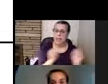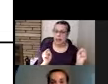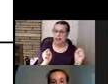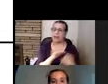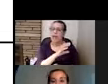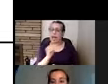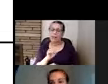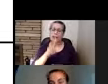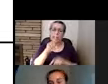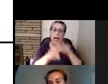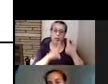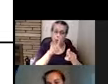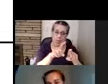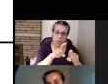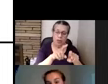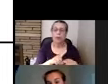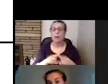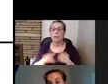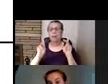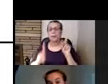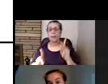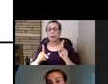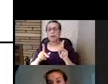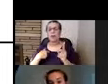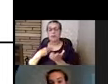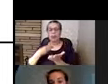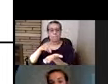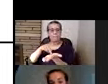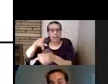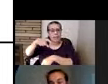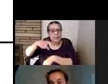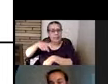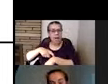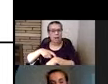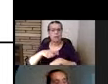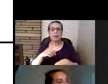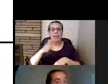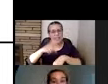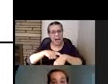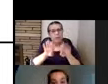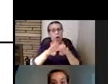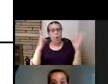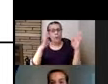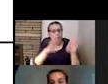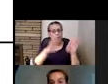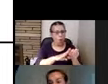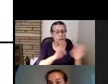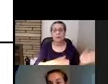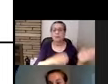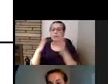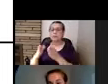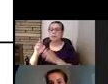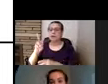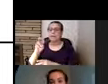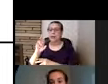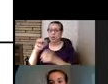questions. However, riders rely on the payment types and hours of our partner retailers. Fare vending machines allow for quick